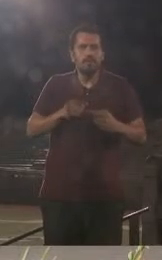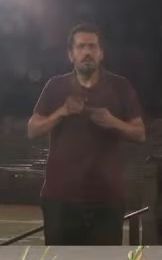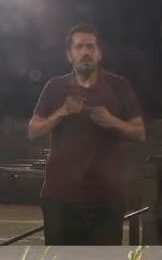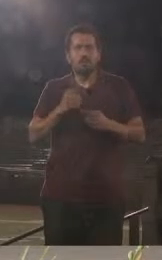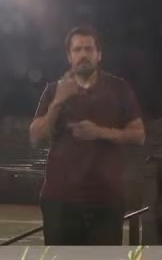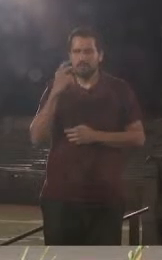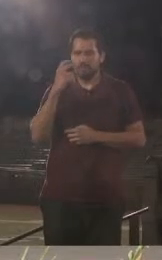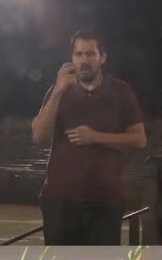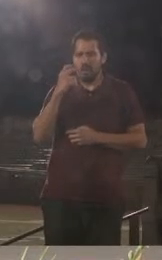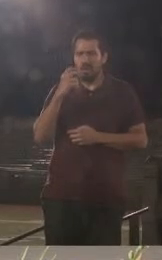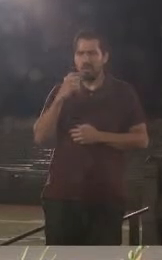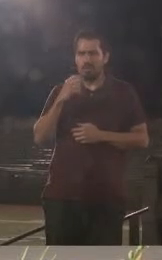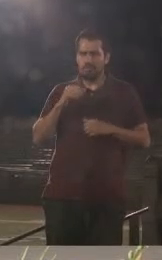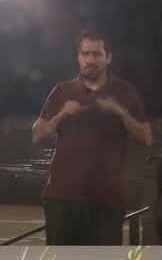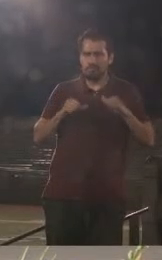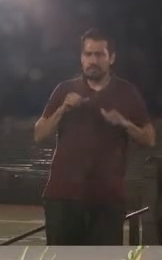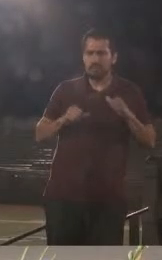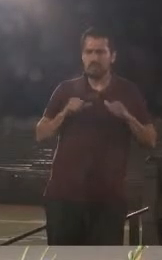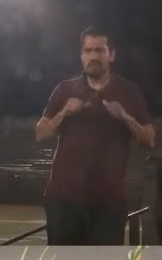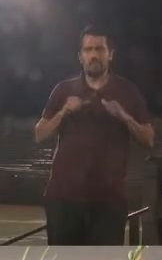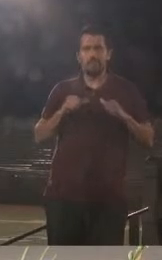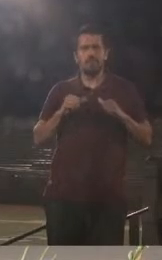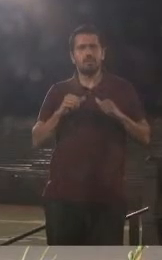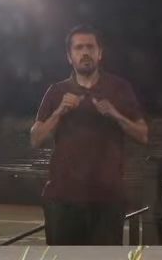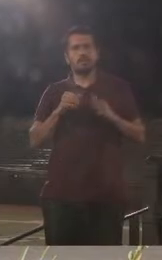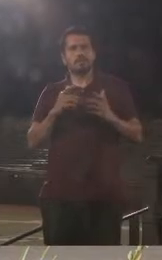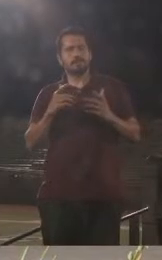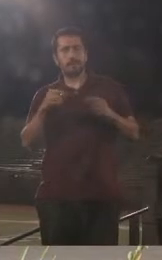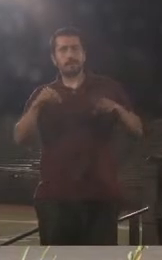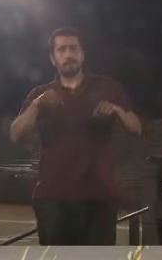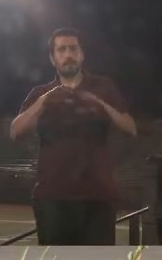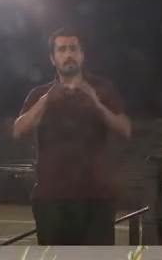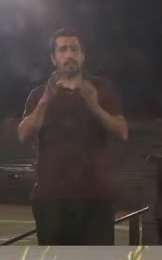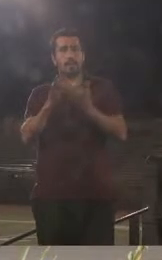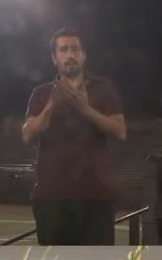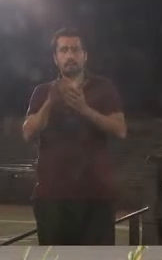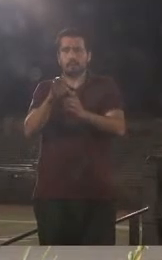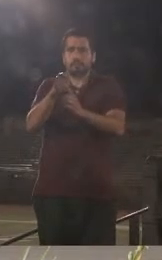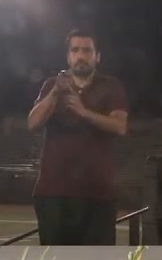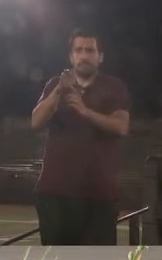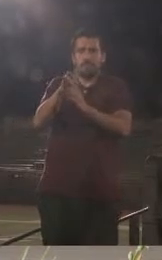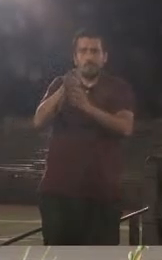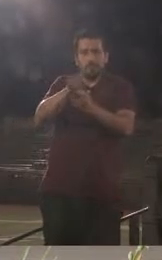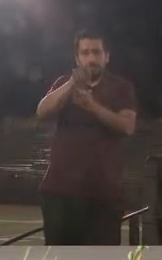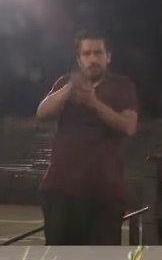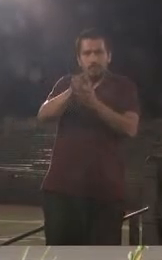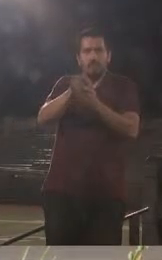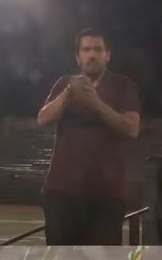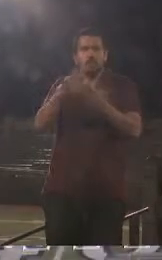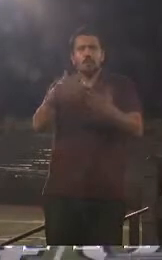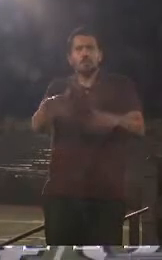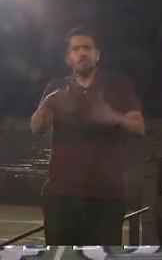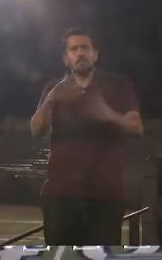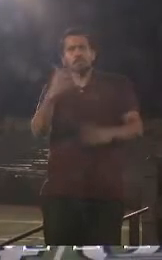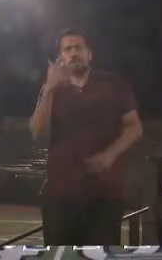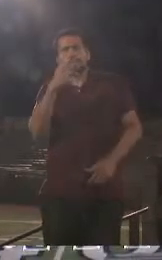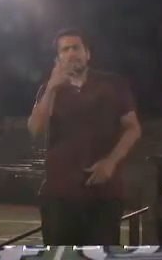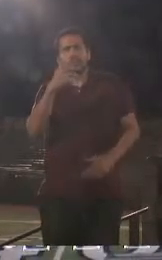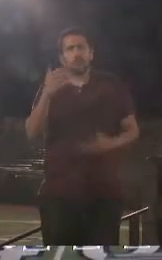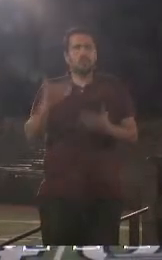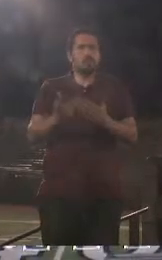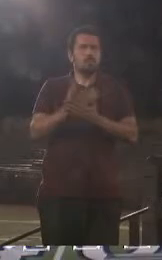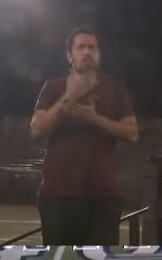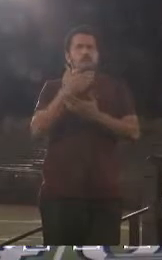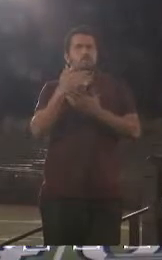self-doubt. And this class, in particular, has come through a most extraordinary time that we've